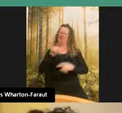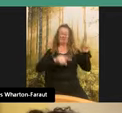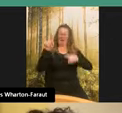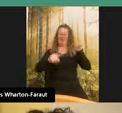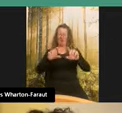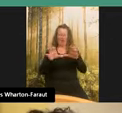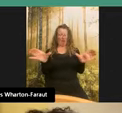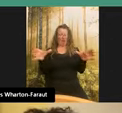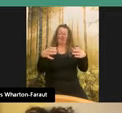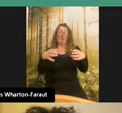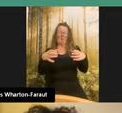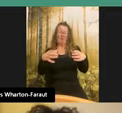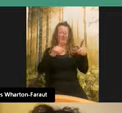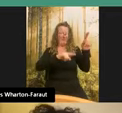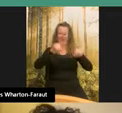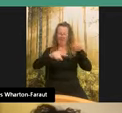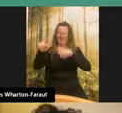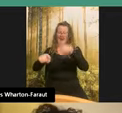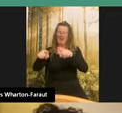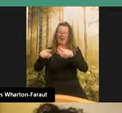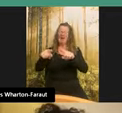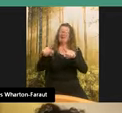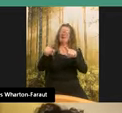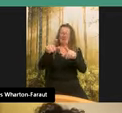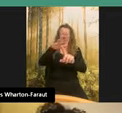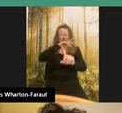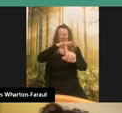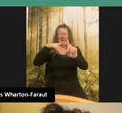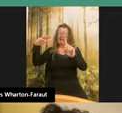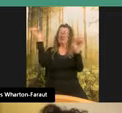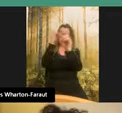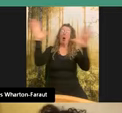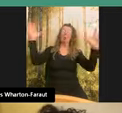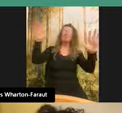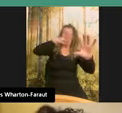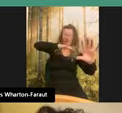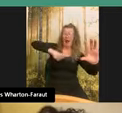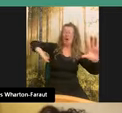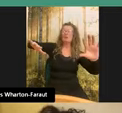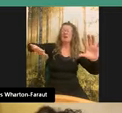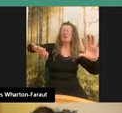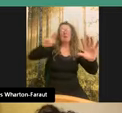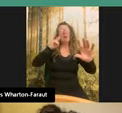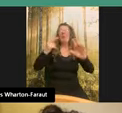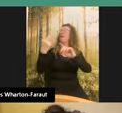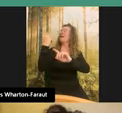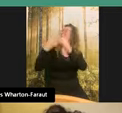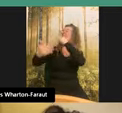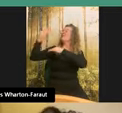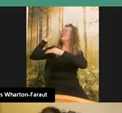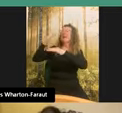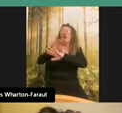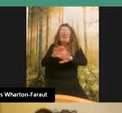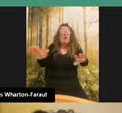people there in bombed out spaces. And given the history of black people not belonging or